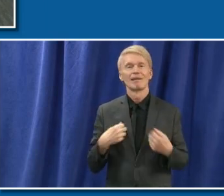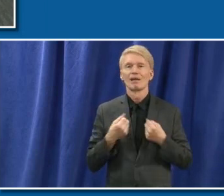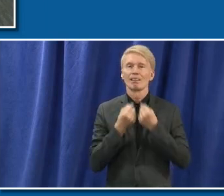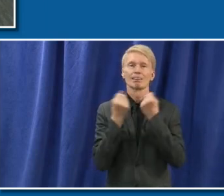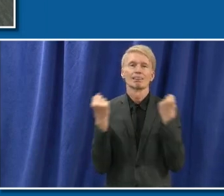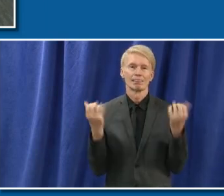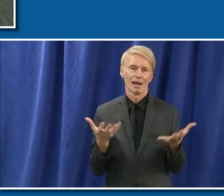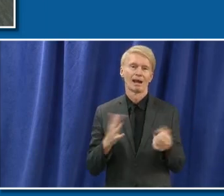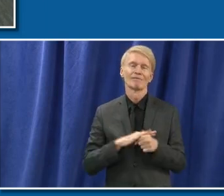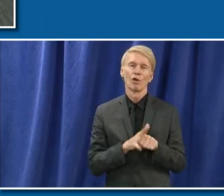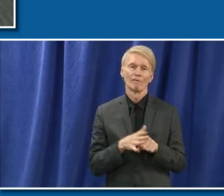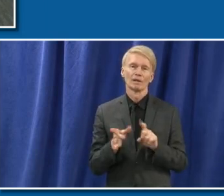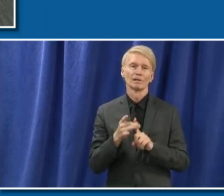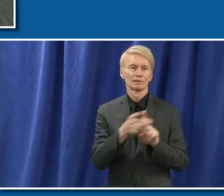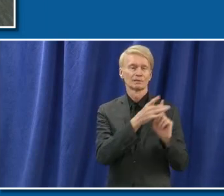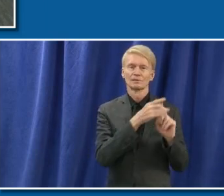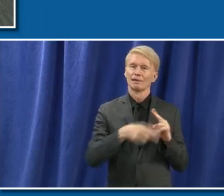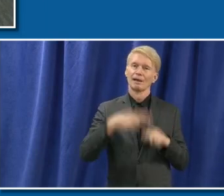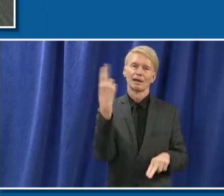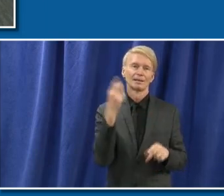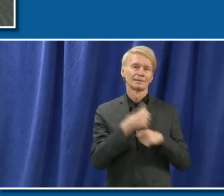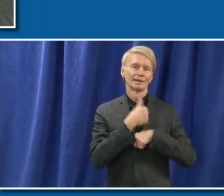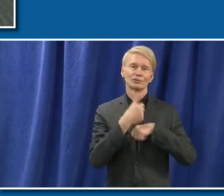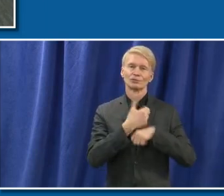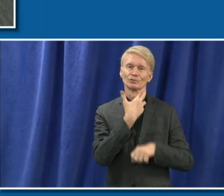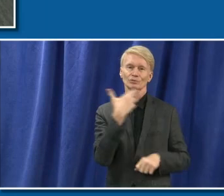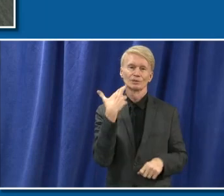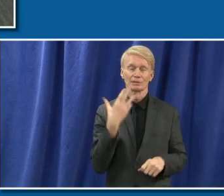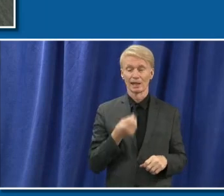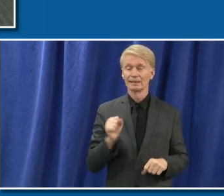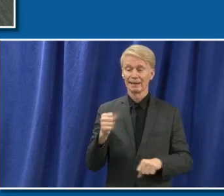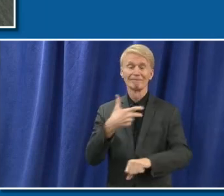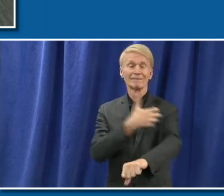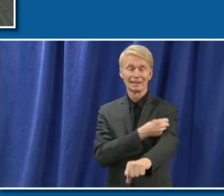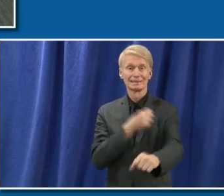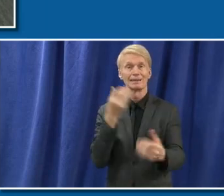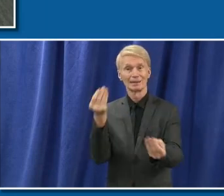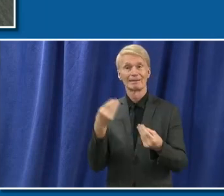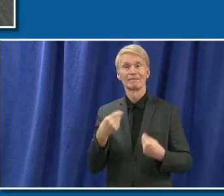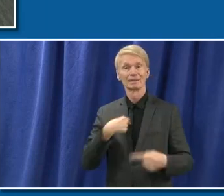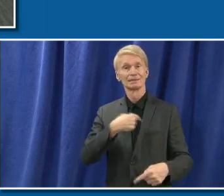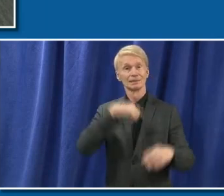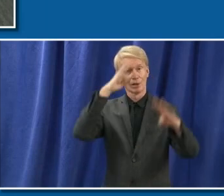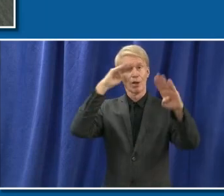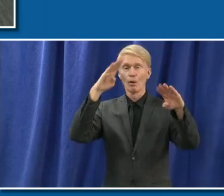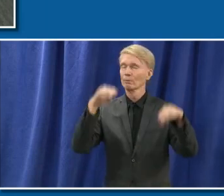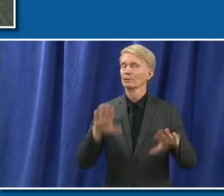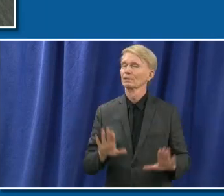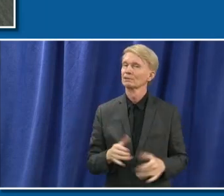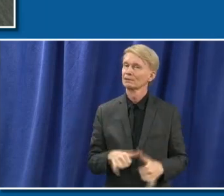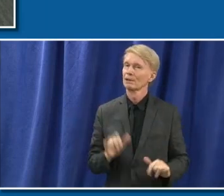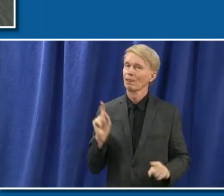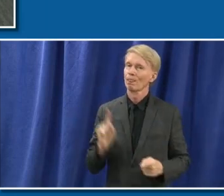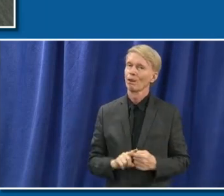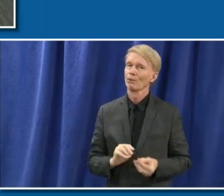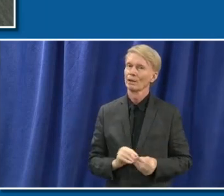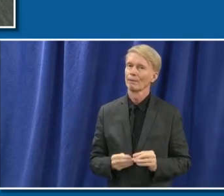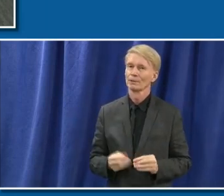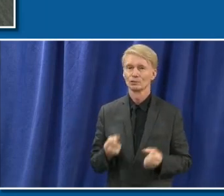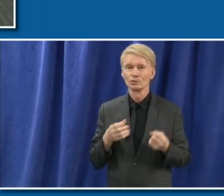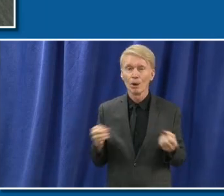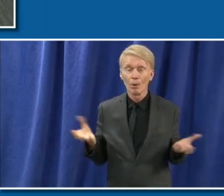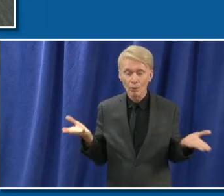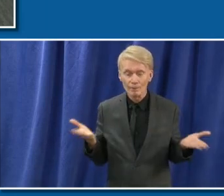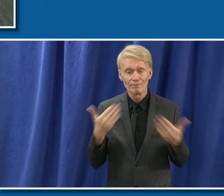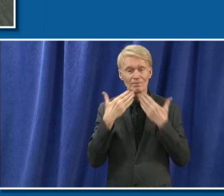COVID here in Chicago. The risk is very high. And although vaccine is bringing us hope, it is still at very low numbers. So with